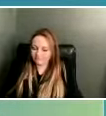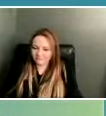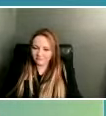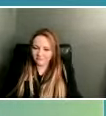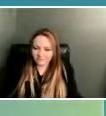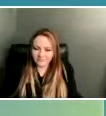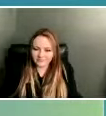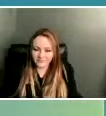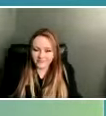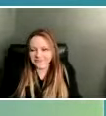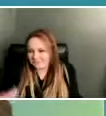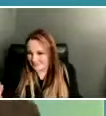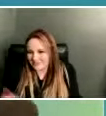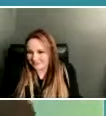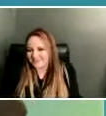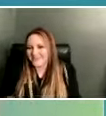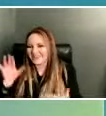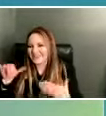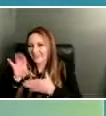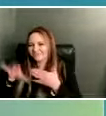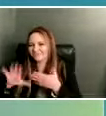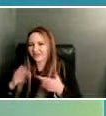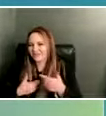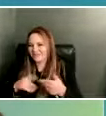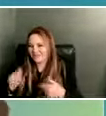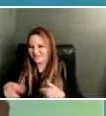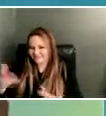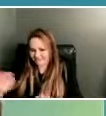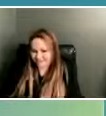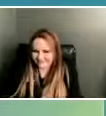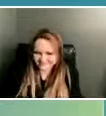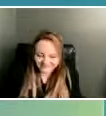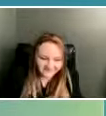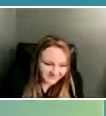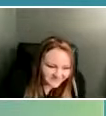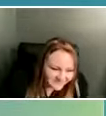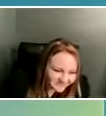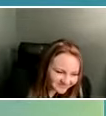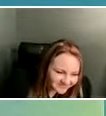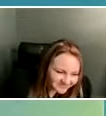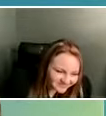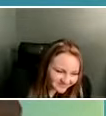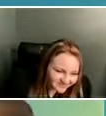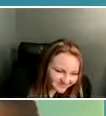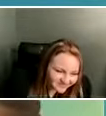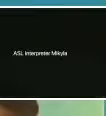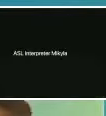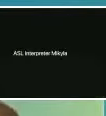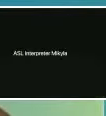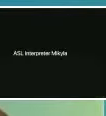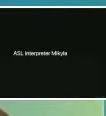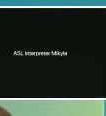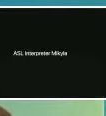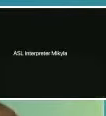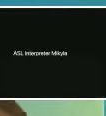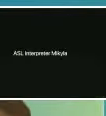Well, I think that concludes our questions. Thank you, audience, so much. It's been a privilege and an honor